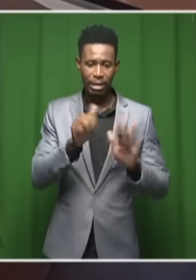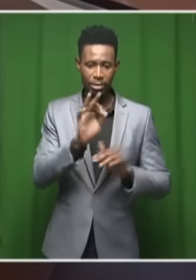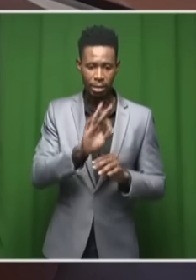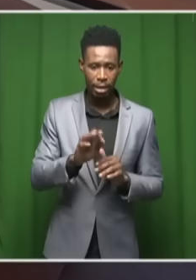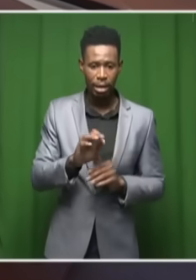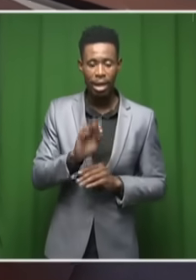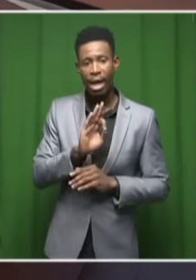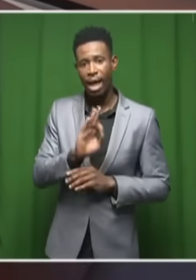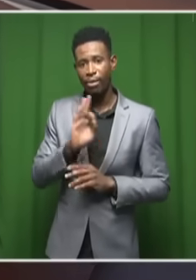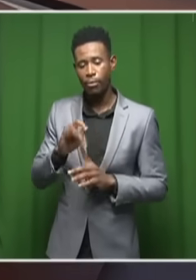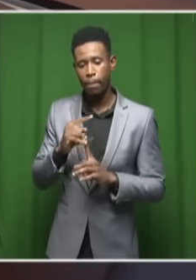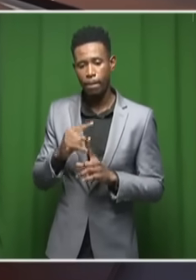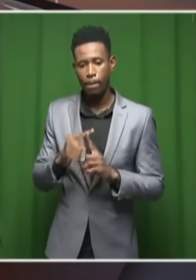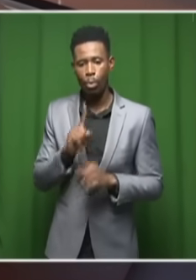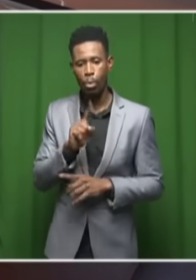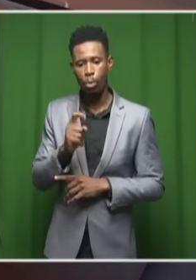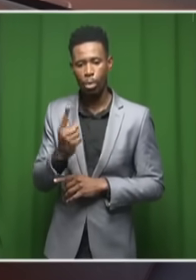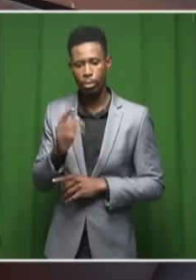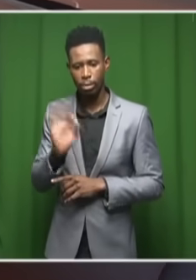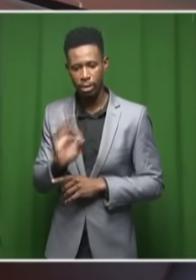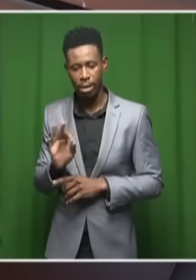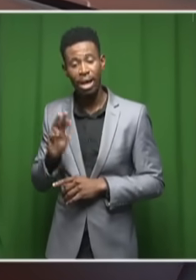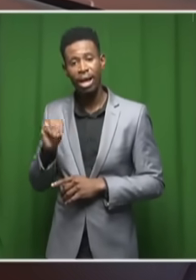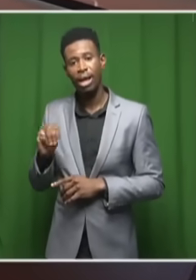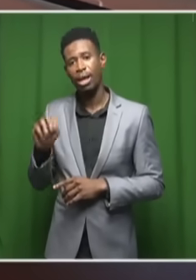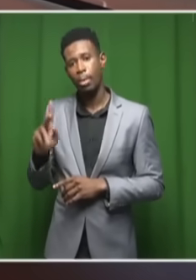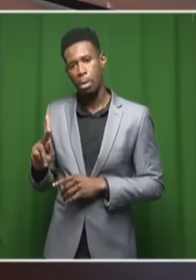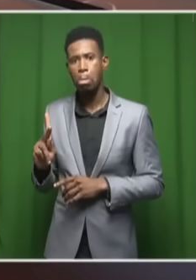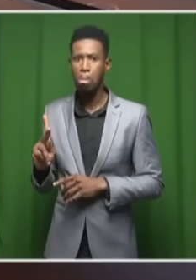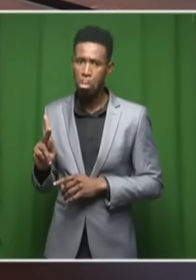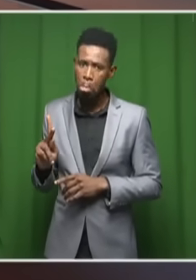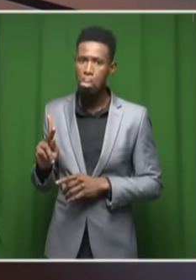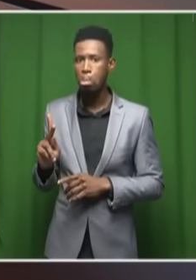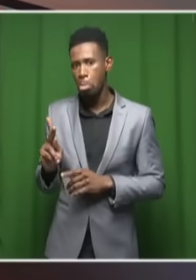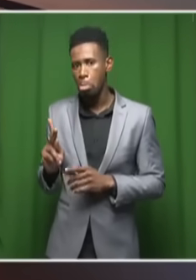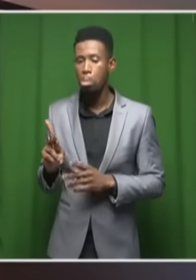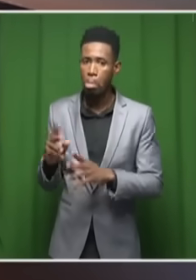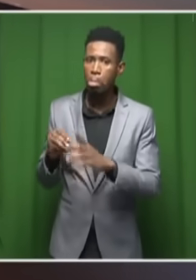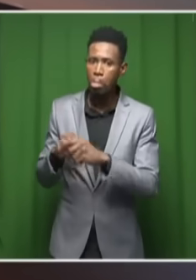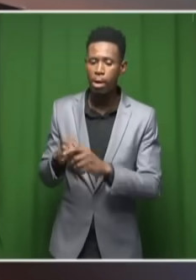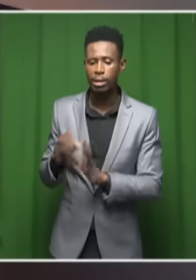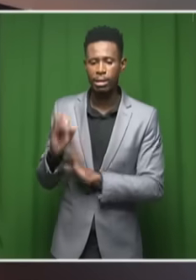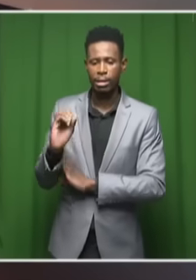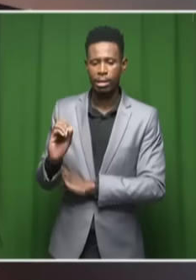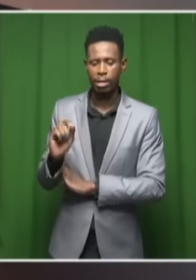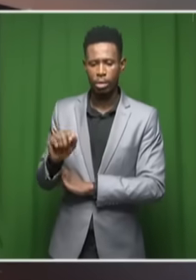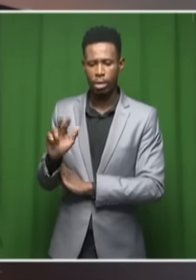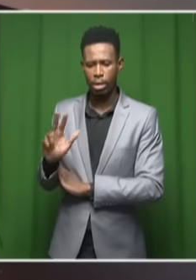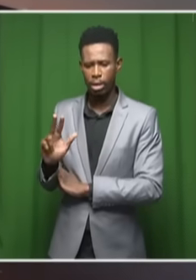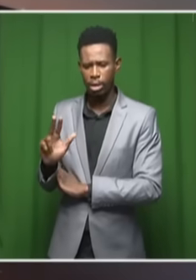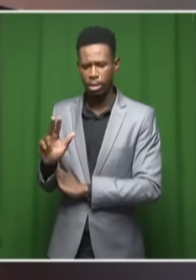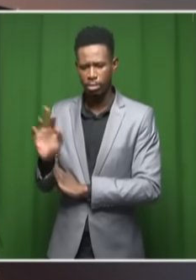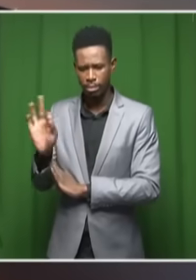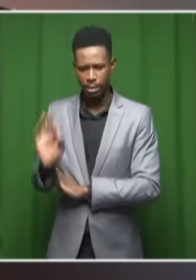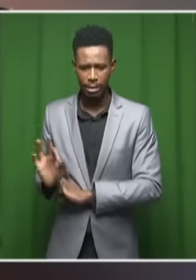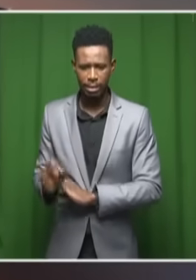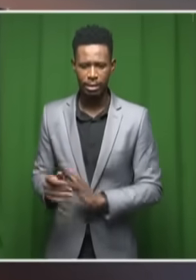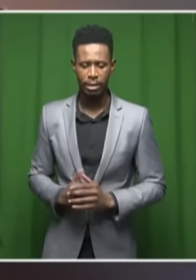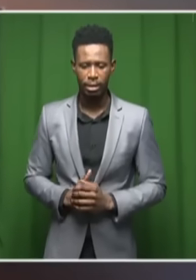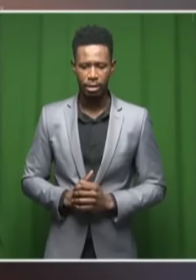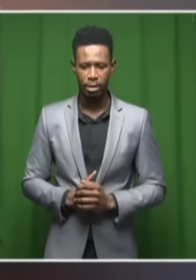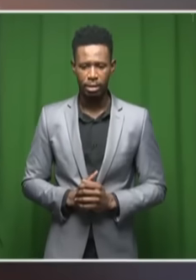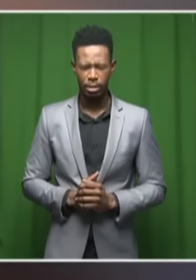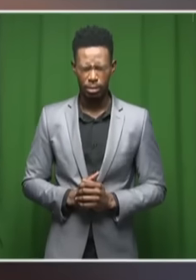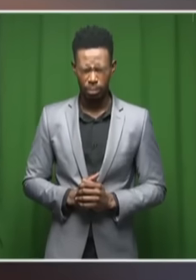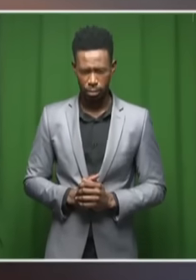Plus 1.1%, and MK also making some inroads in Limpopo province.